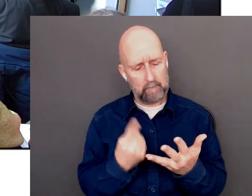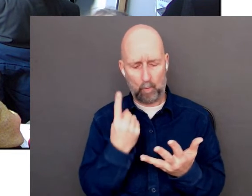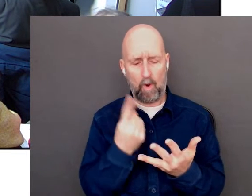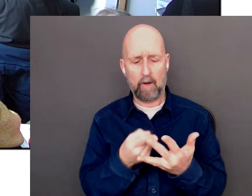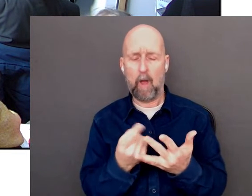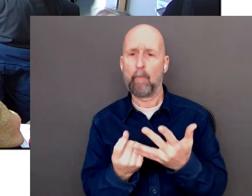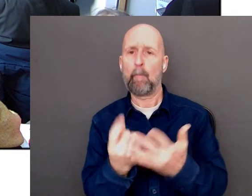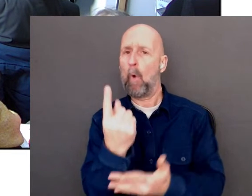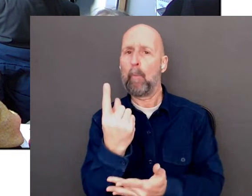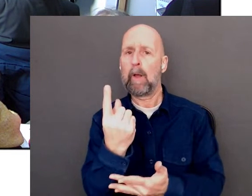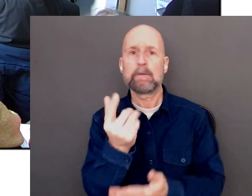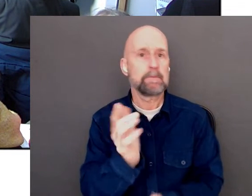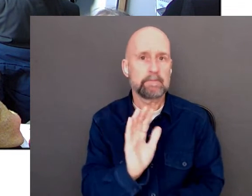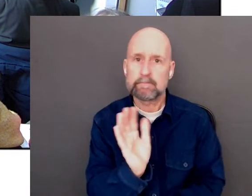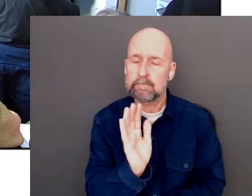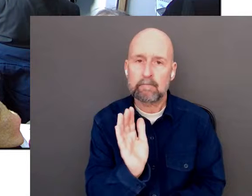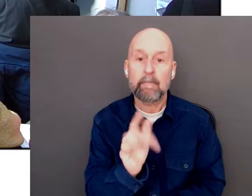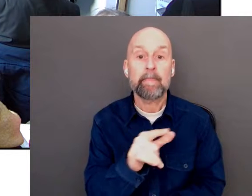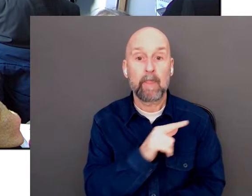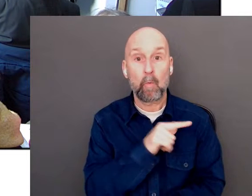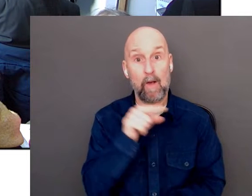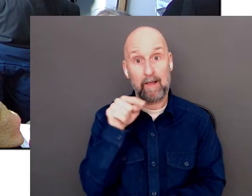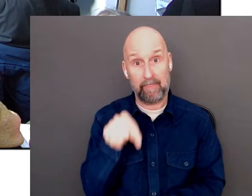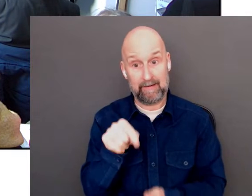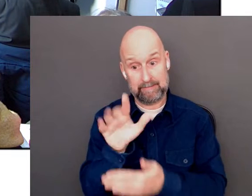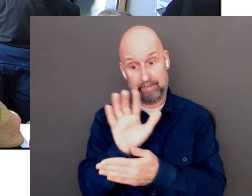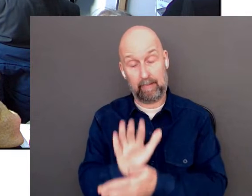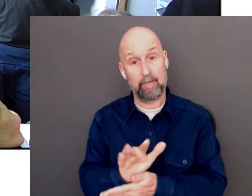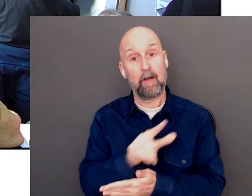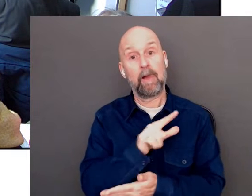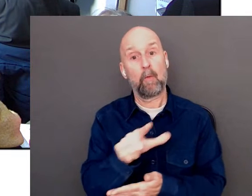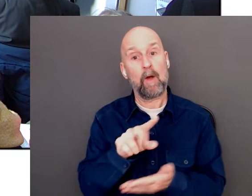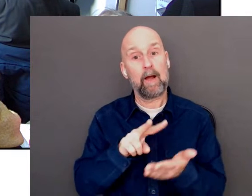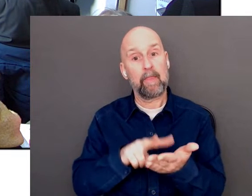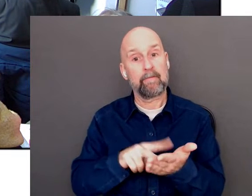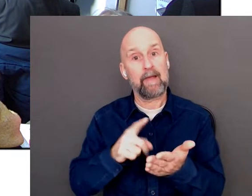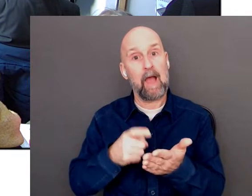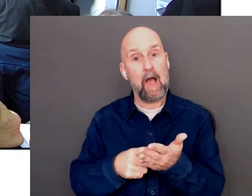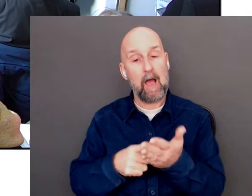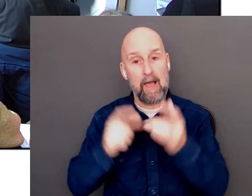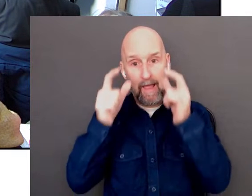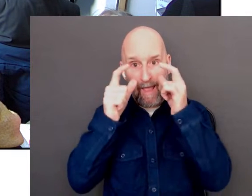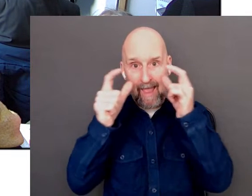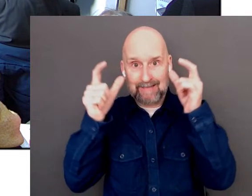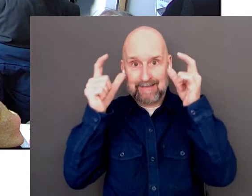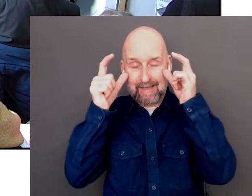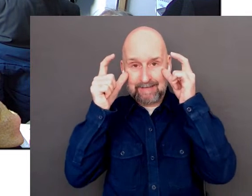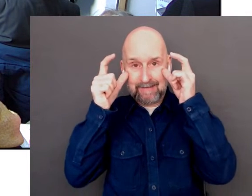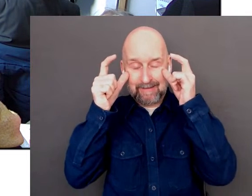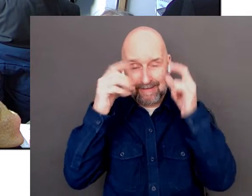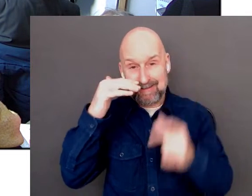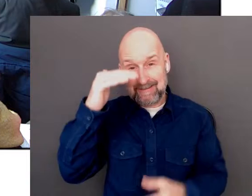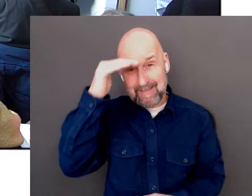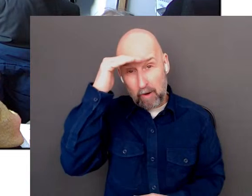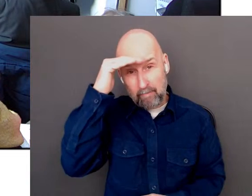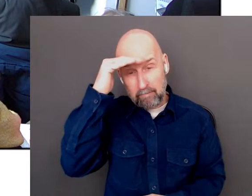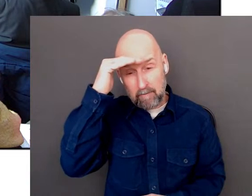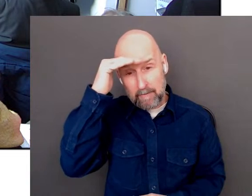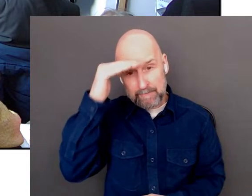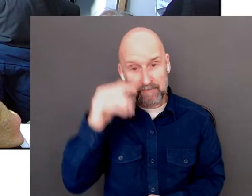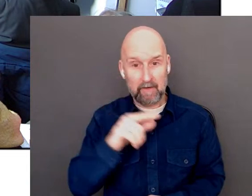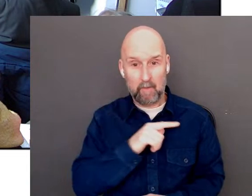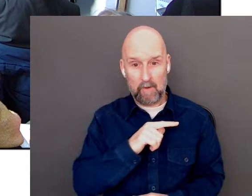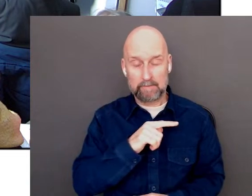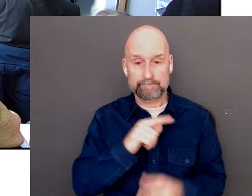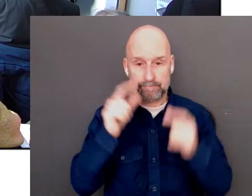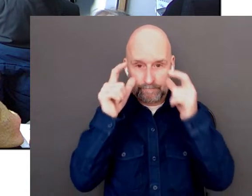more due, in this case, to the VR headset, which people were getting sick of because you have a virtual